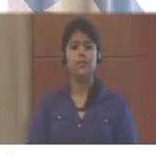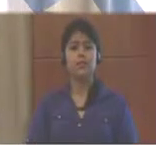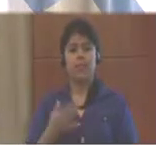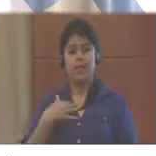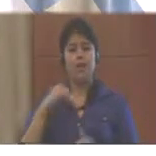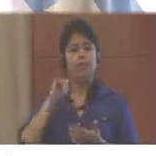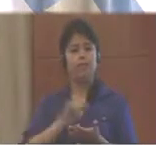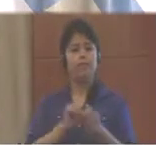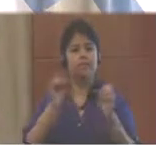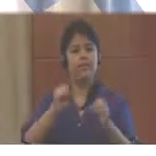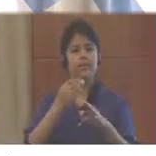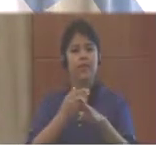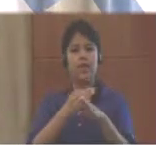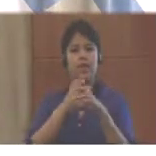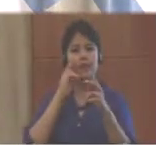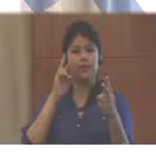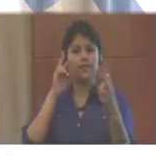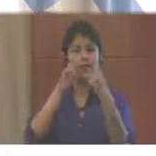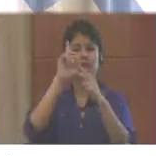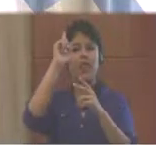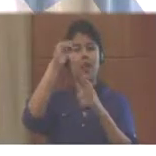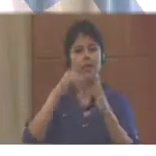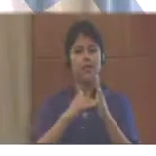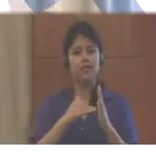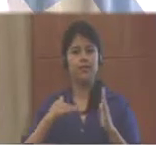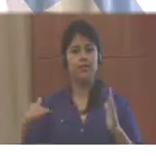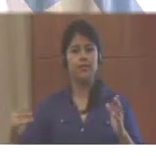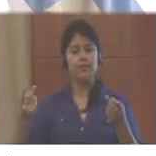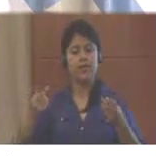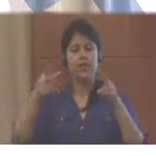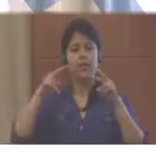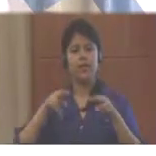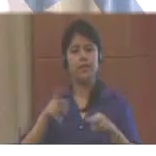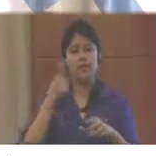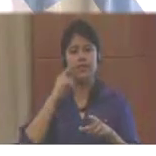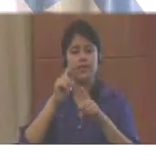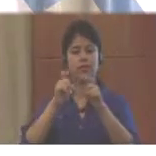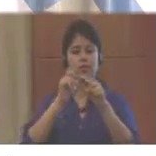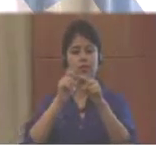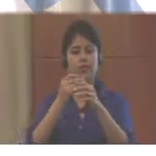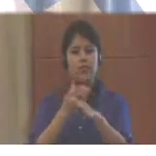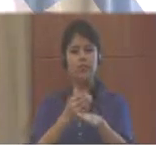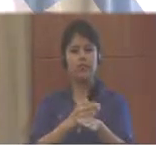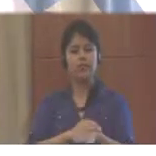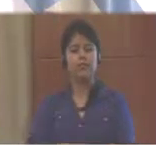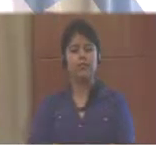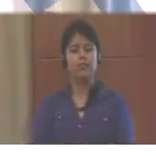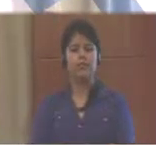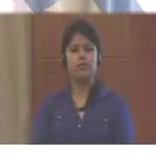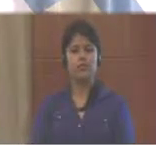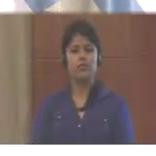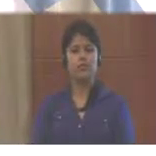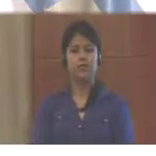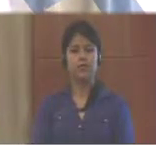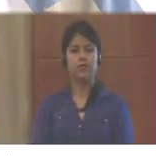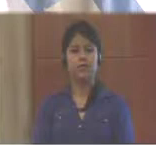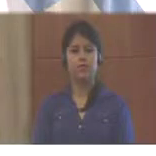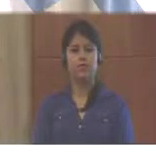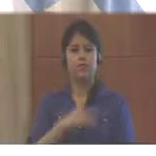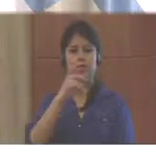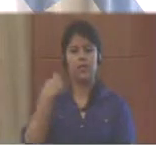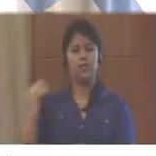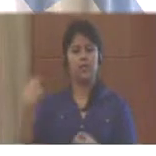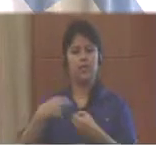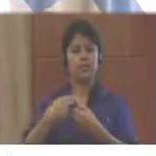the children organization, and also the frontline people who are, and the mechanisms